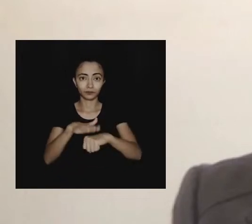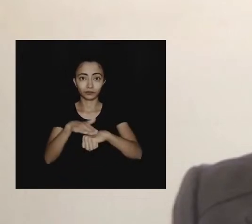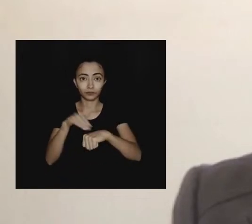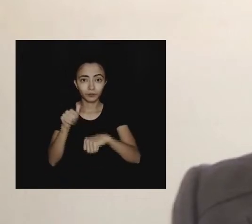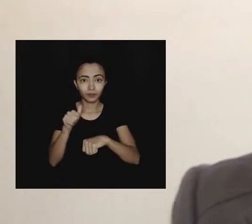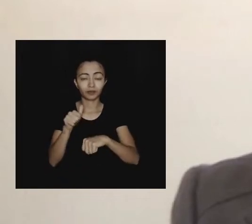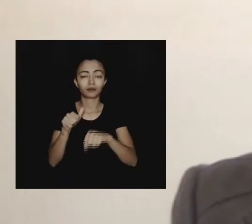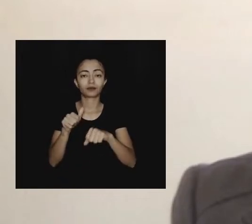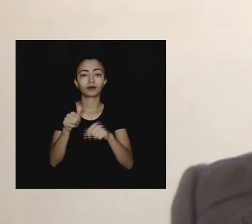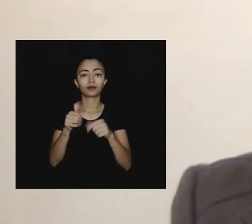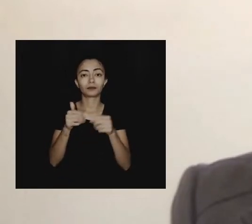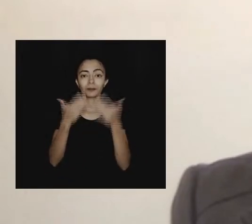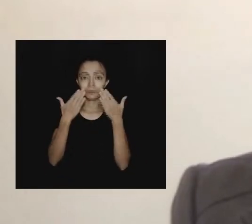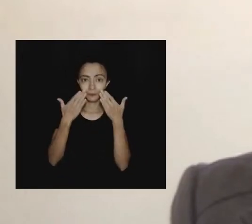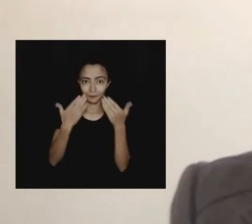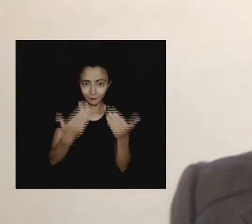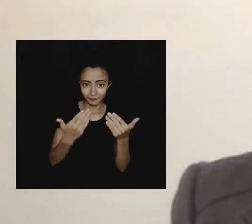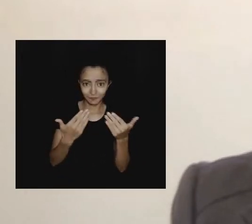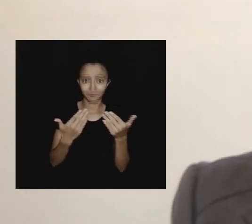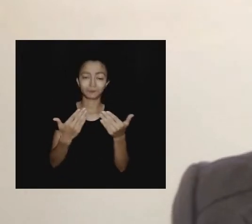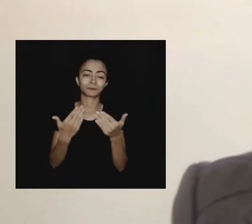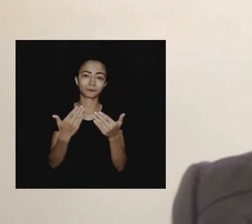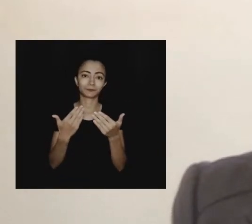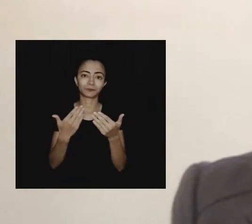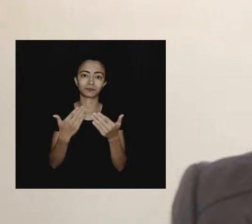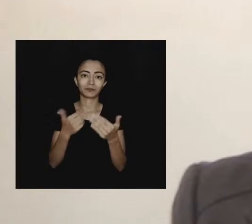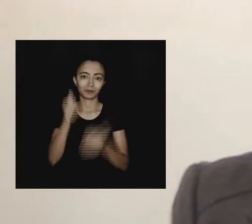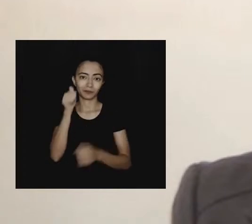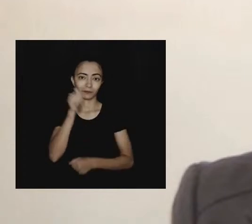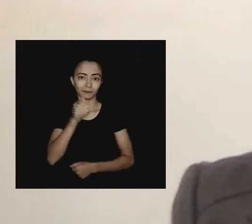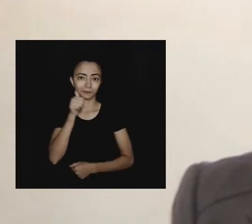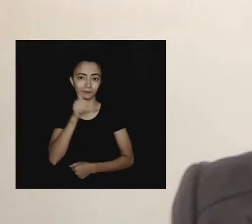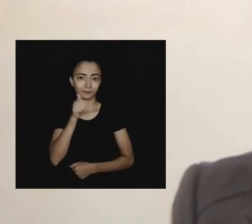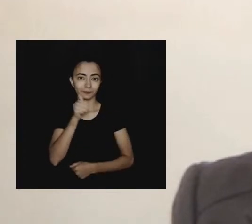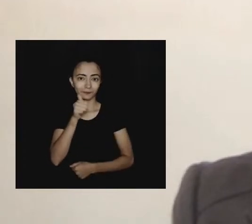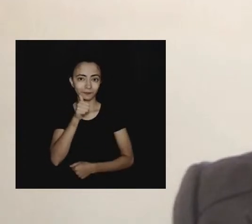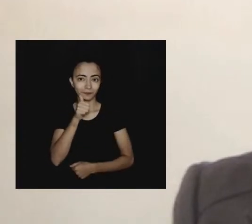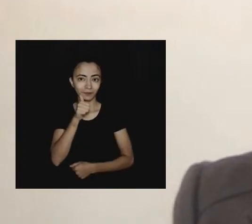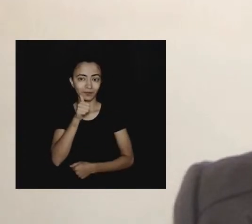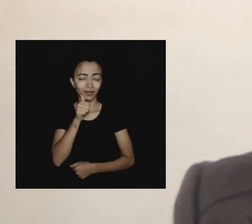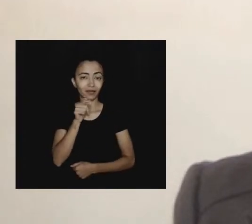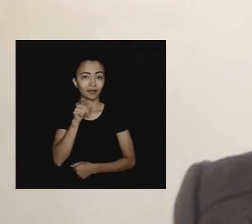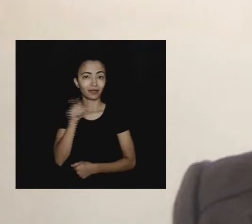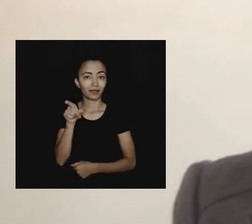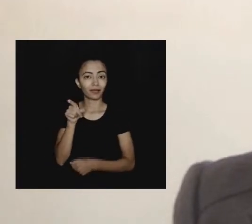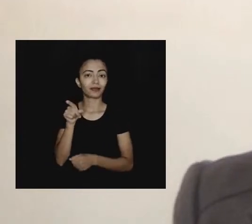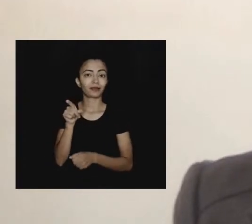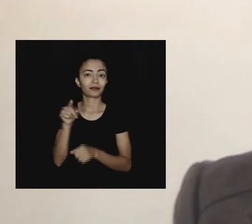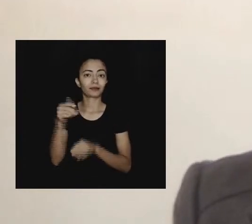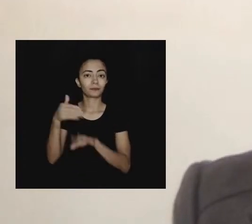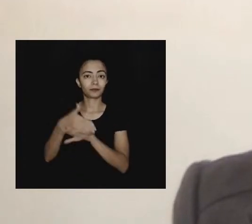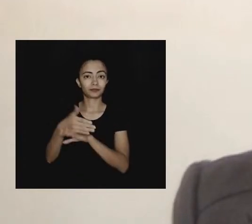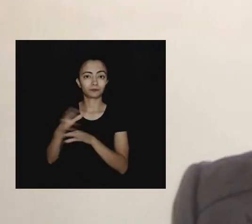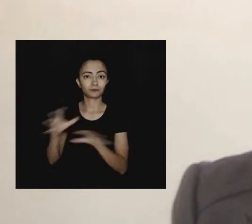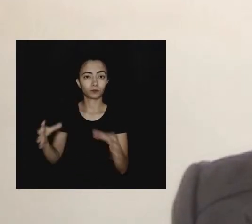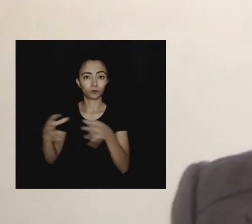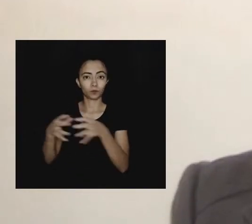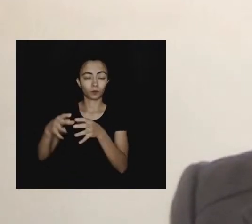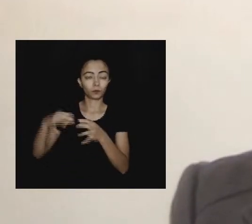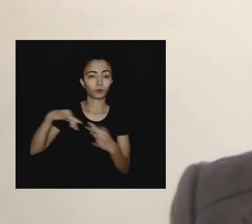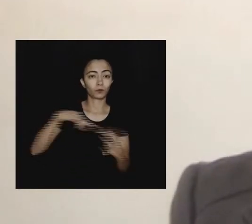to call and present our very special Patty Randall. She is of